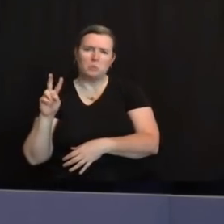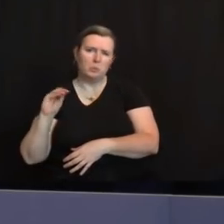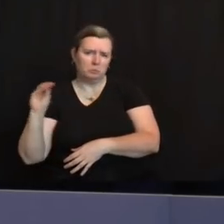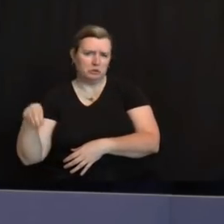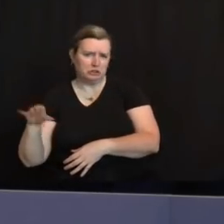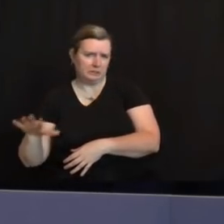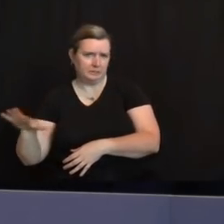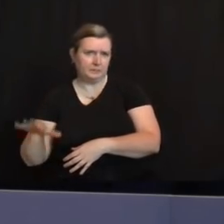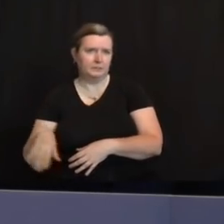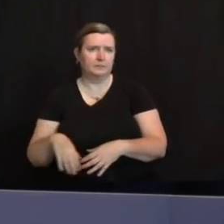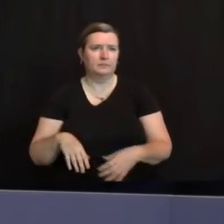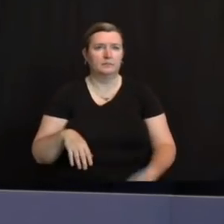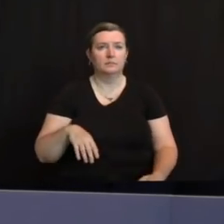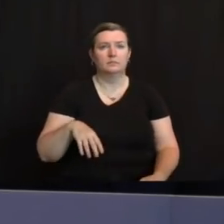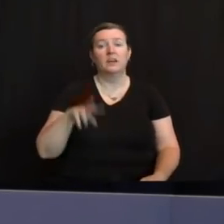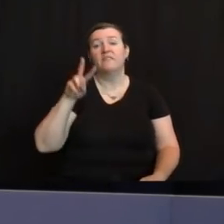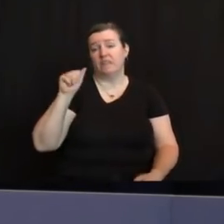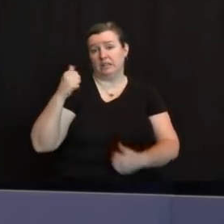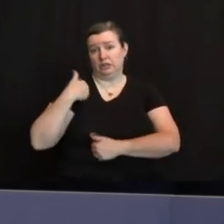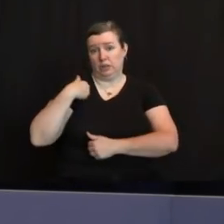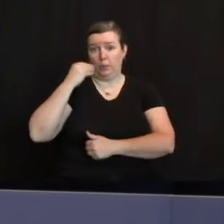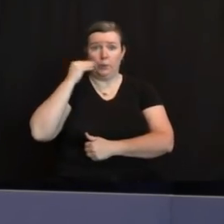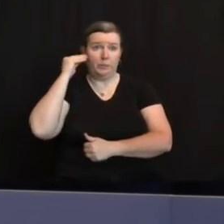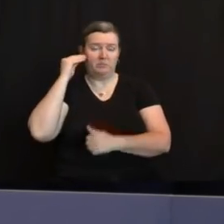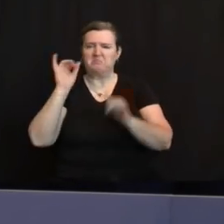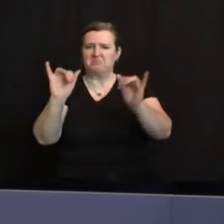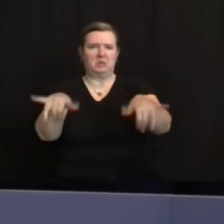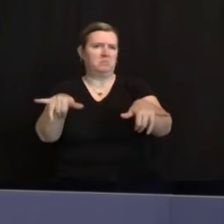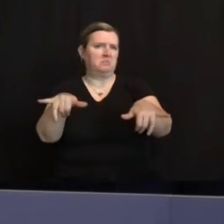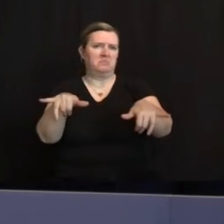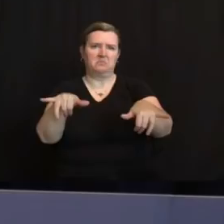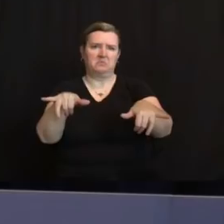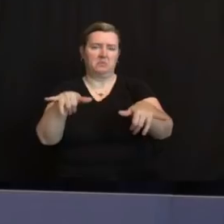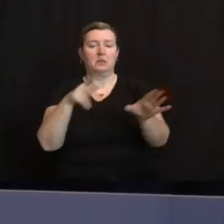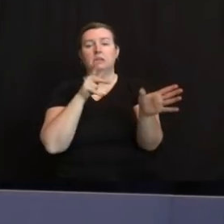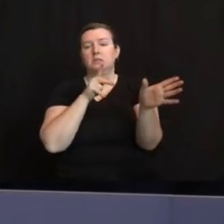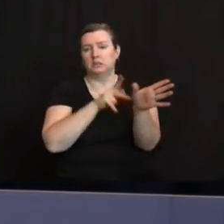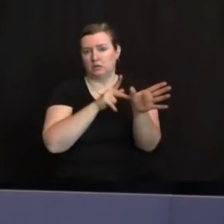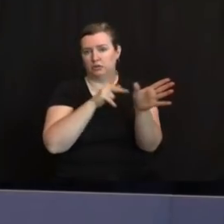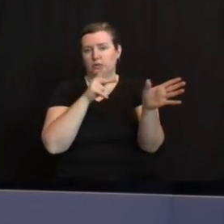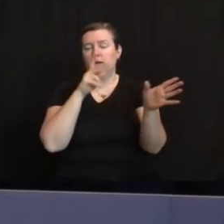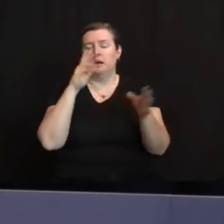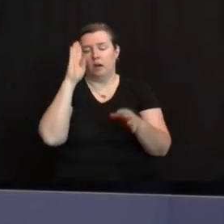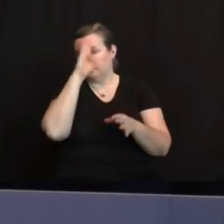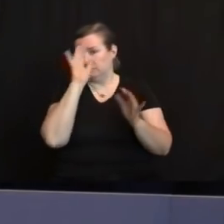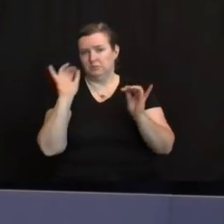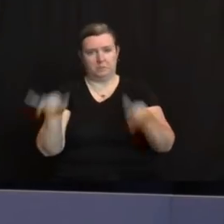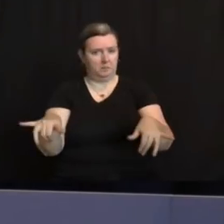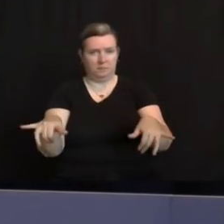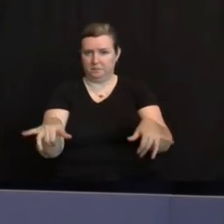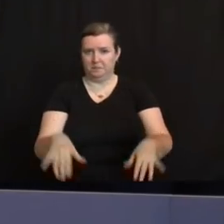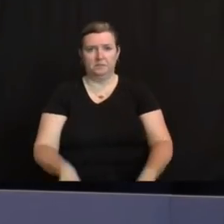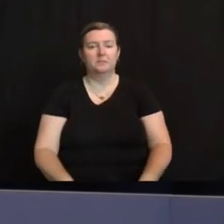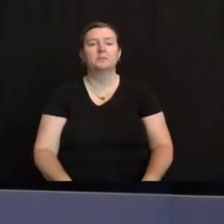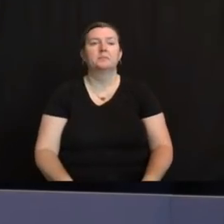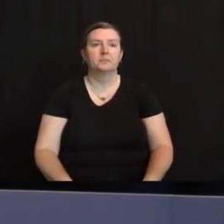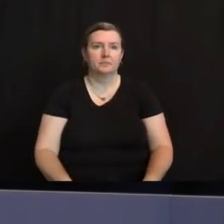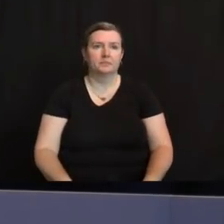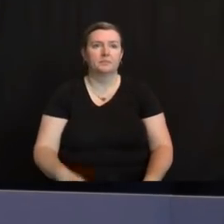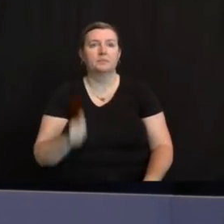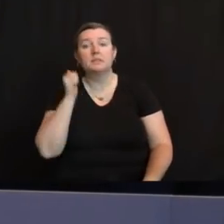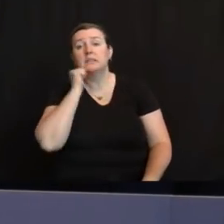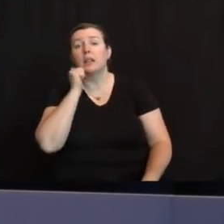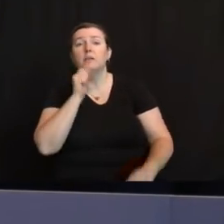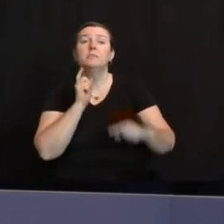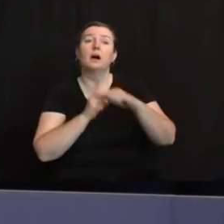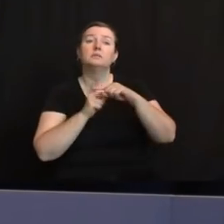veterans' homes, the numbers remain the same as they do at our psychiatric hospitals. The daily percent positivity rate